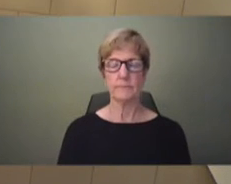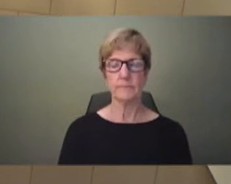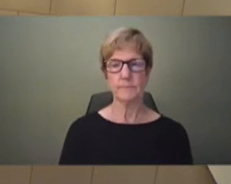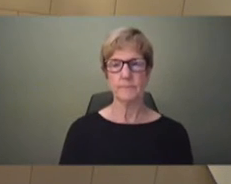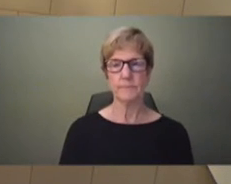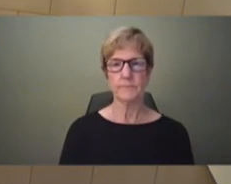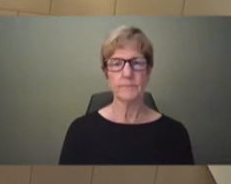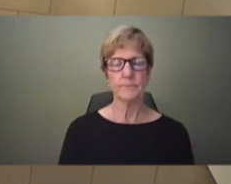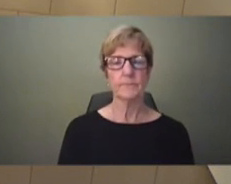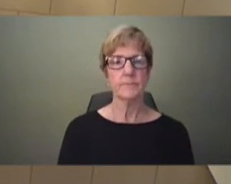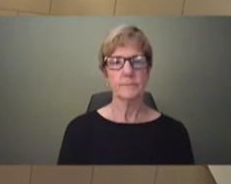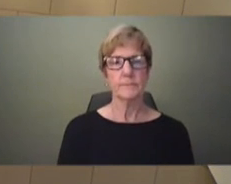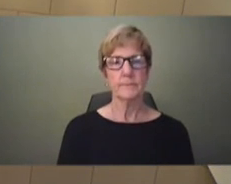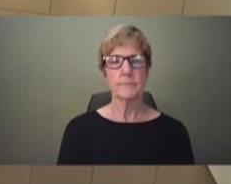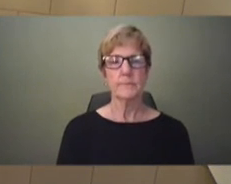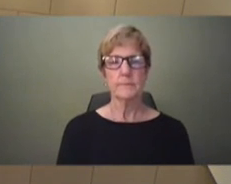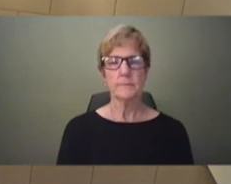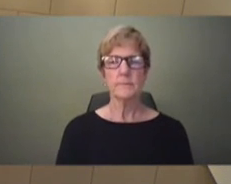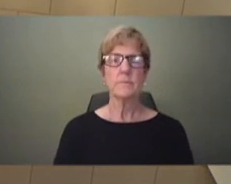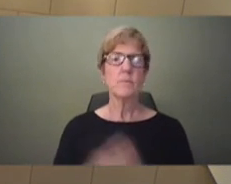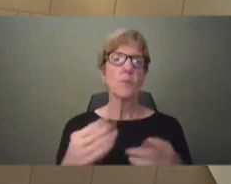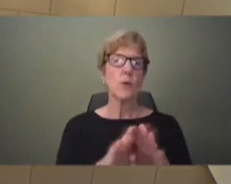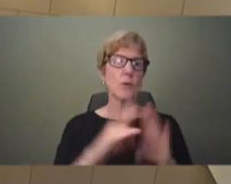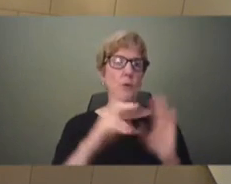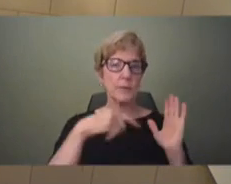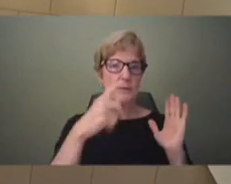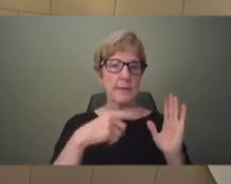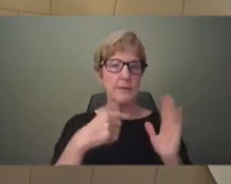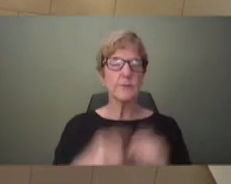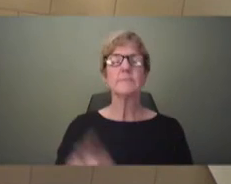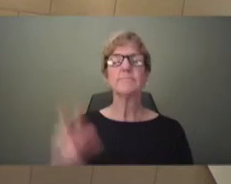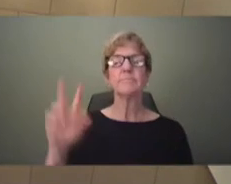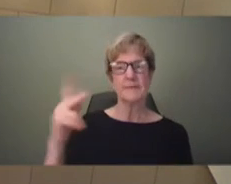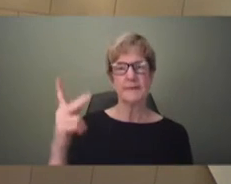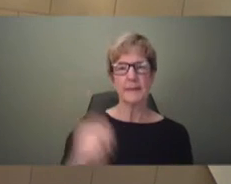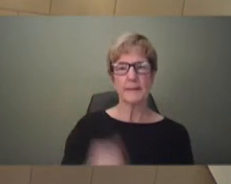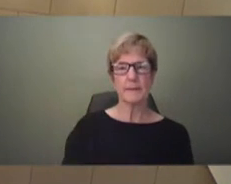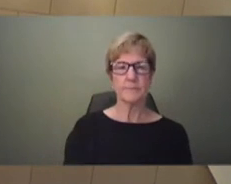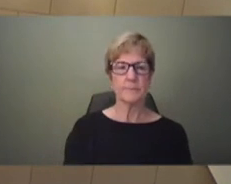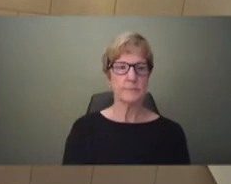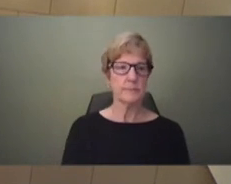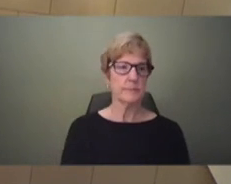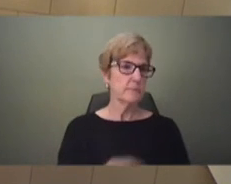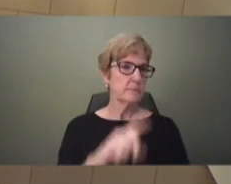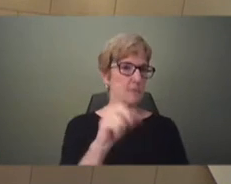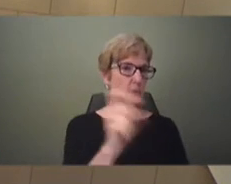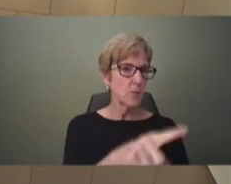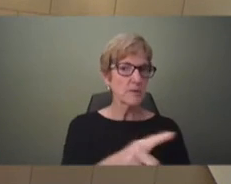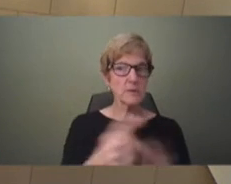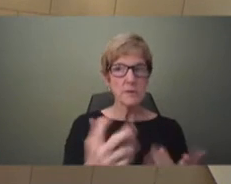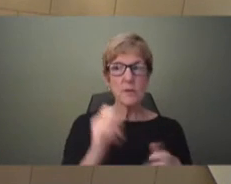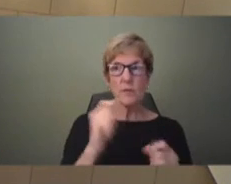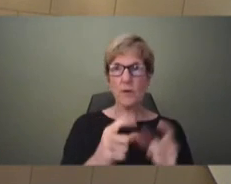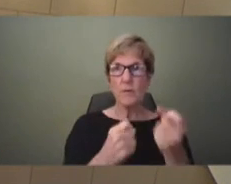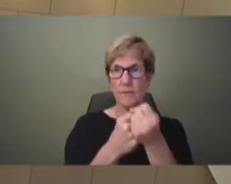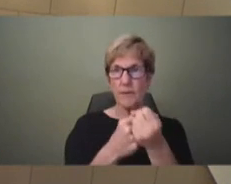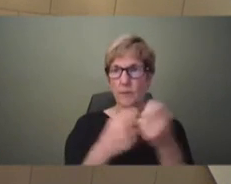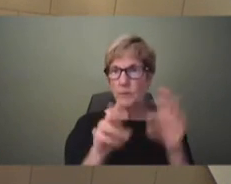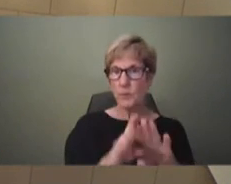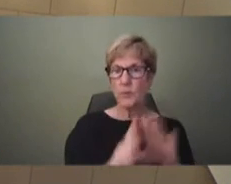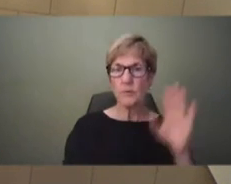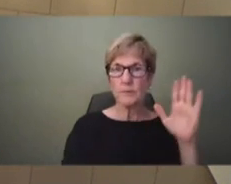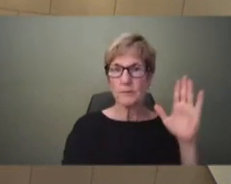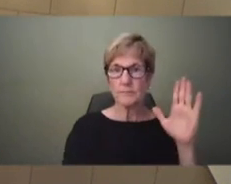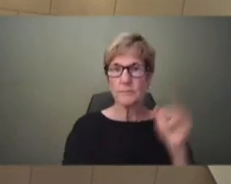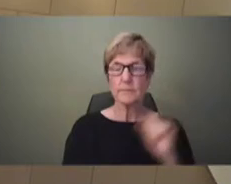have oh close public hearing second second um any comment questions here none all in favor closing public hearing please raise your hand